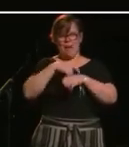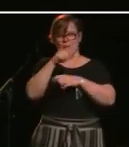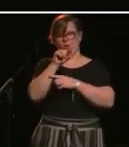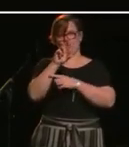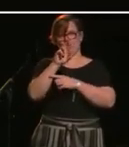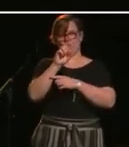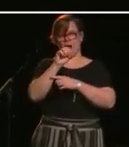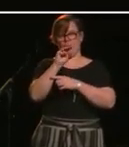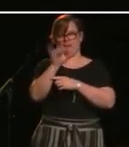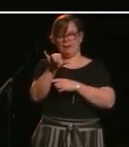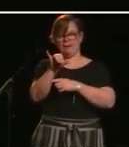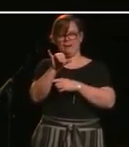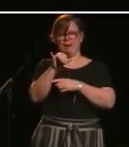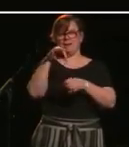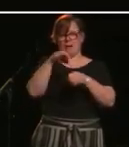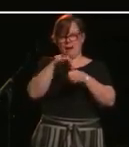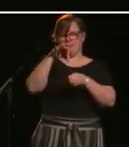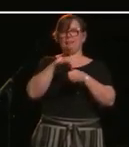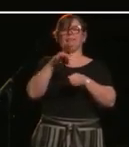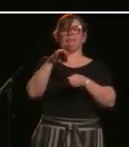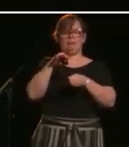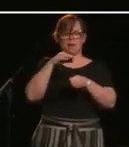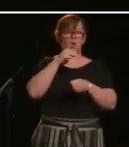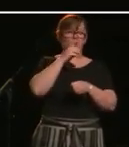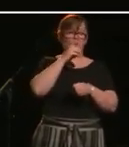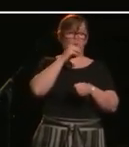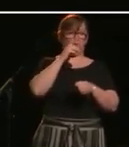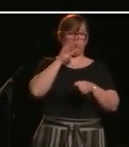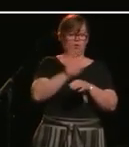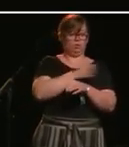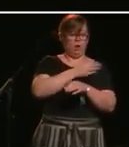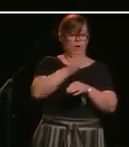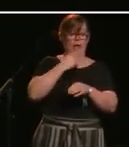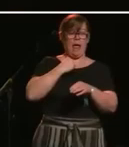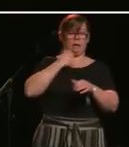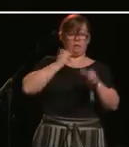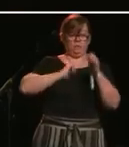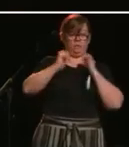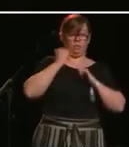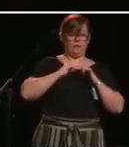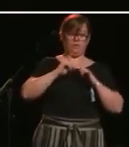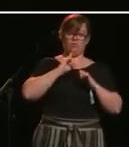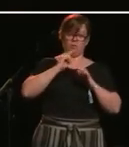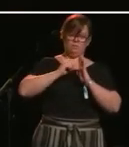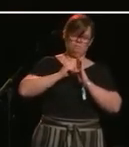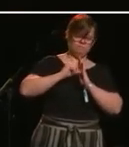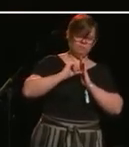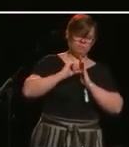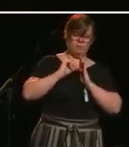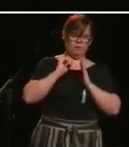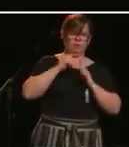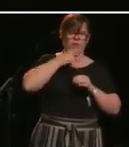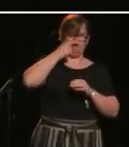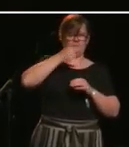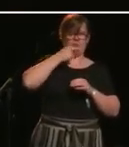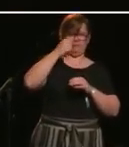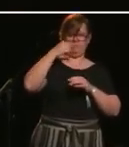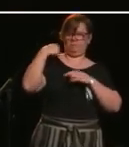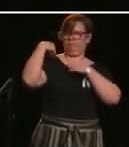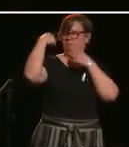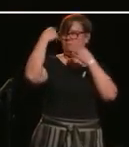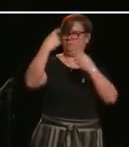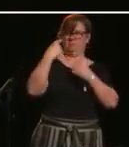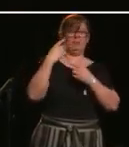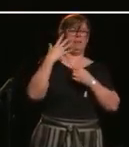nominee whose songs and performances have resonated with the public for over five decades. Much of her music